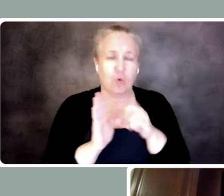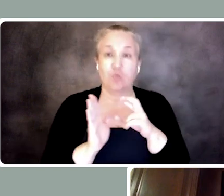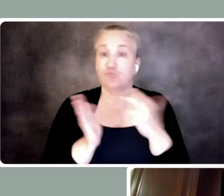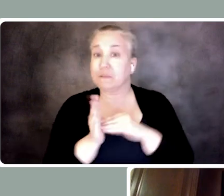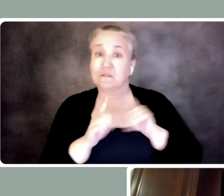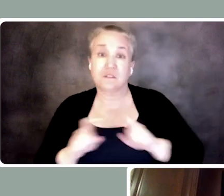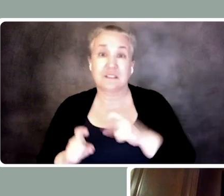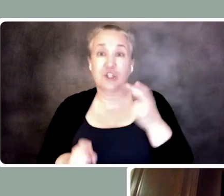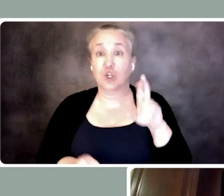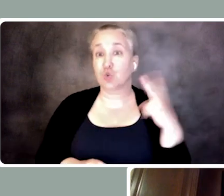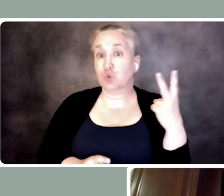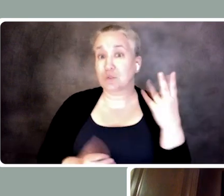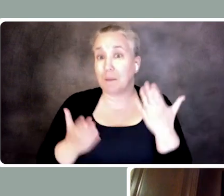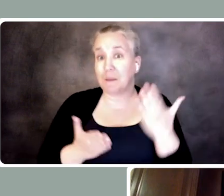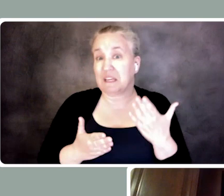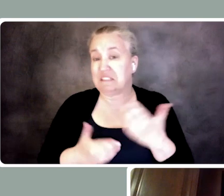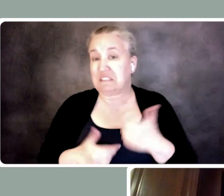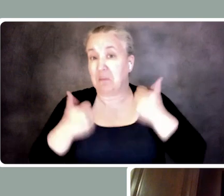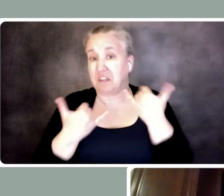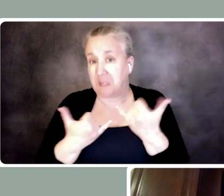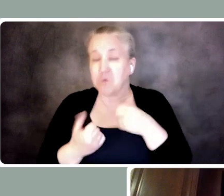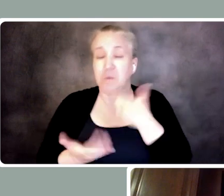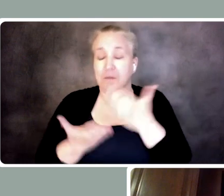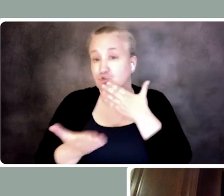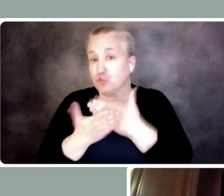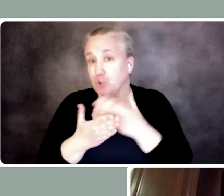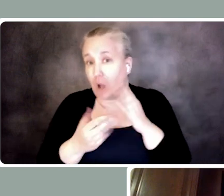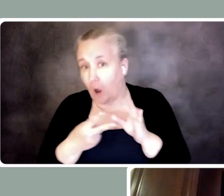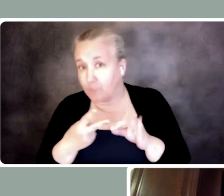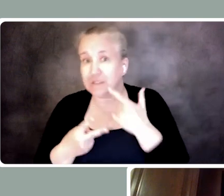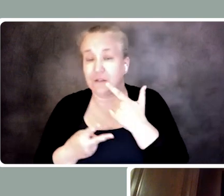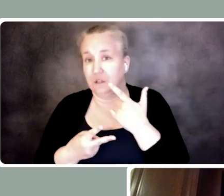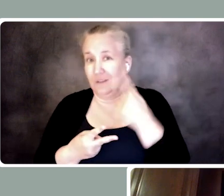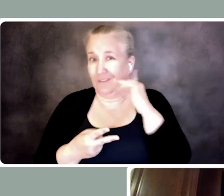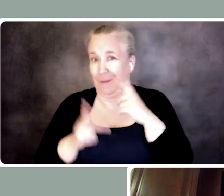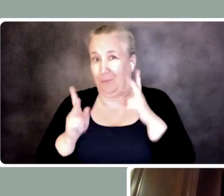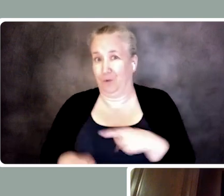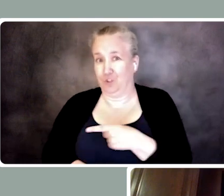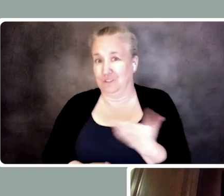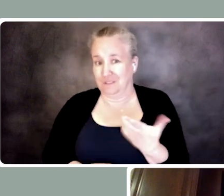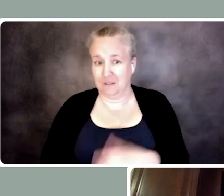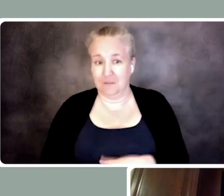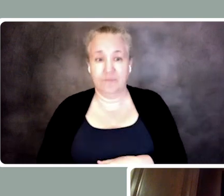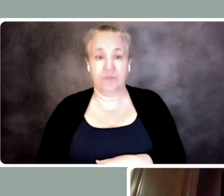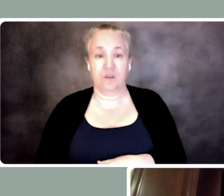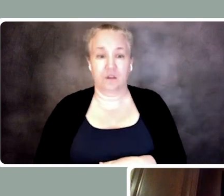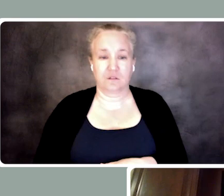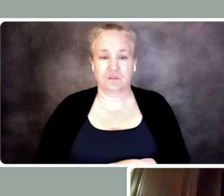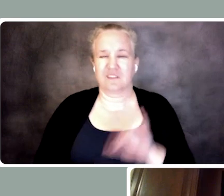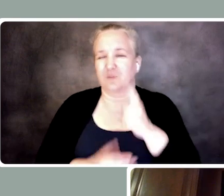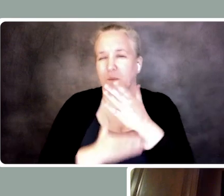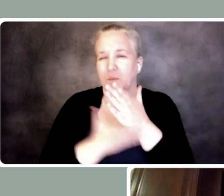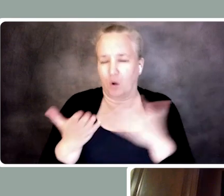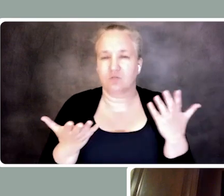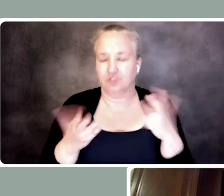the HER2 is amplified now. So Enhertu may be a very good option for this particular person. So that's one part of it, just looking